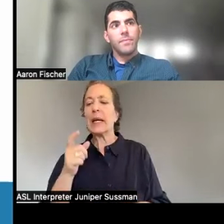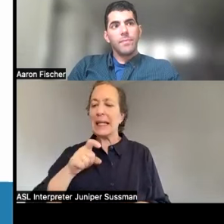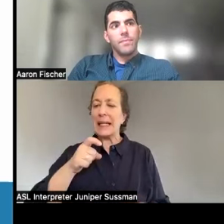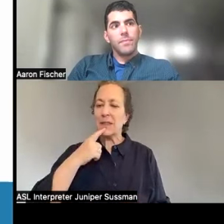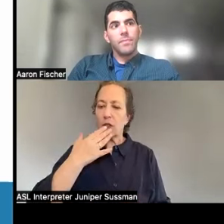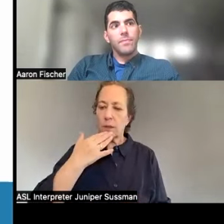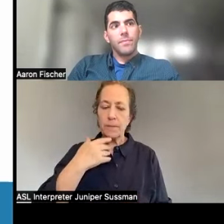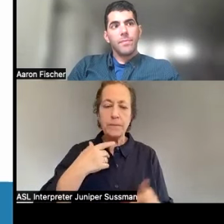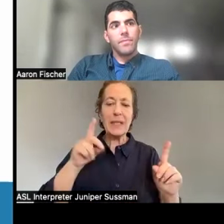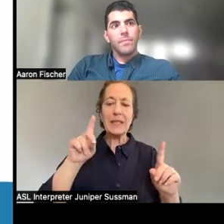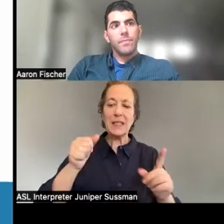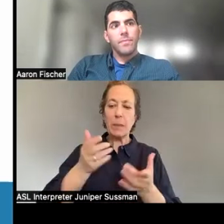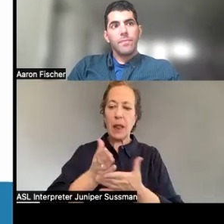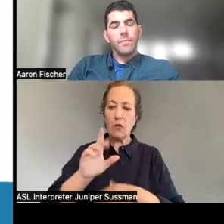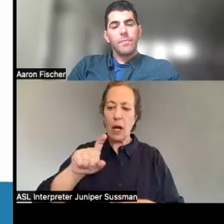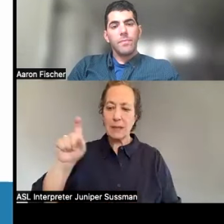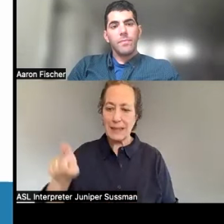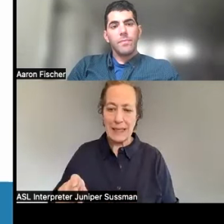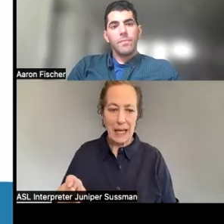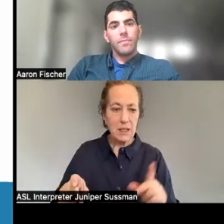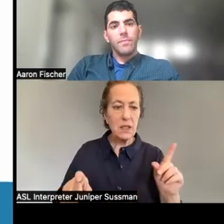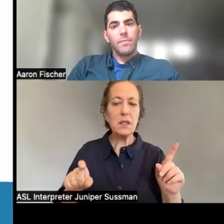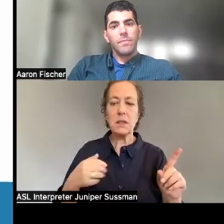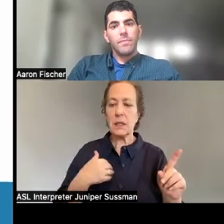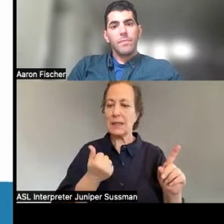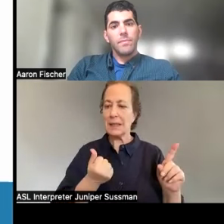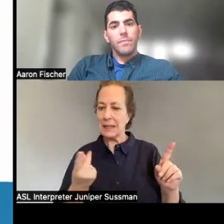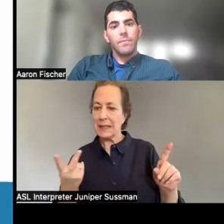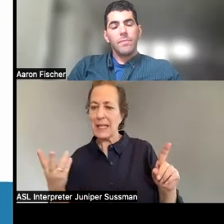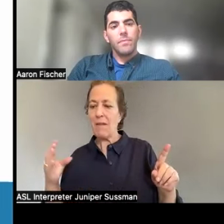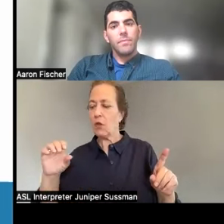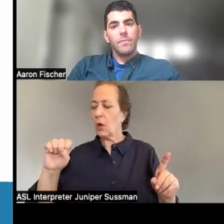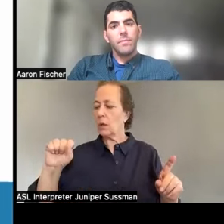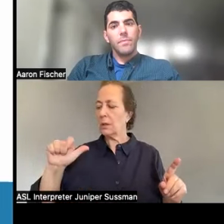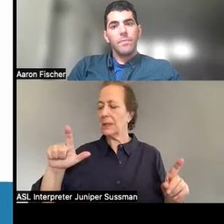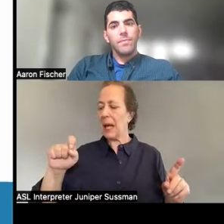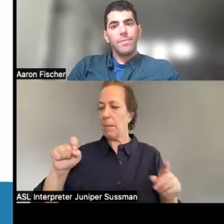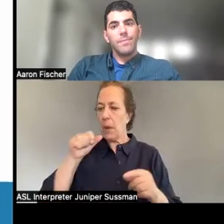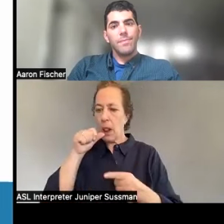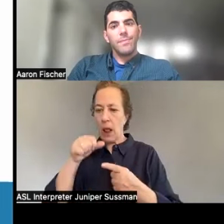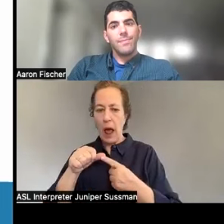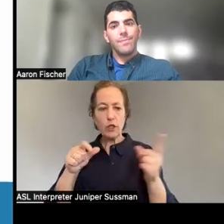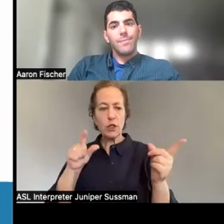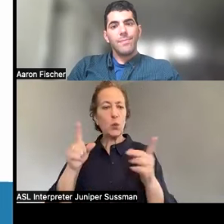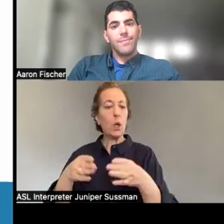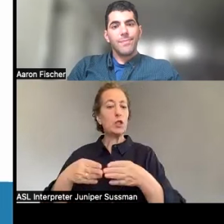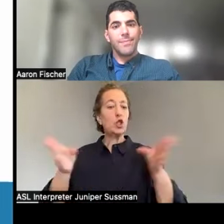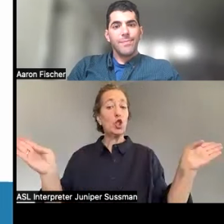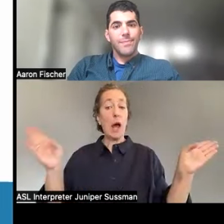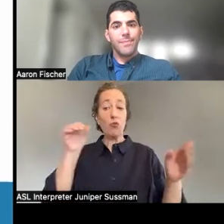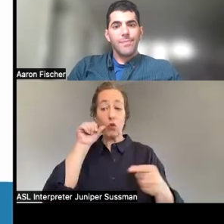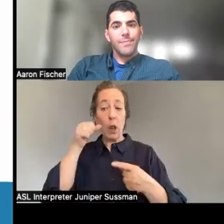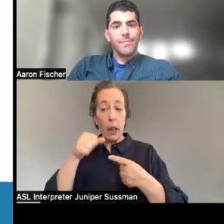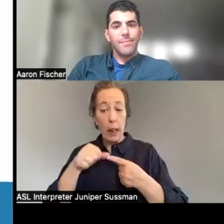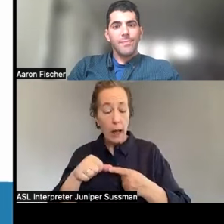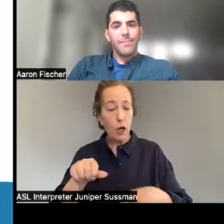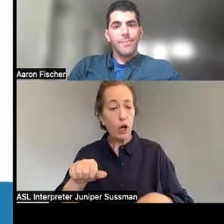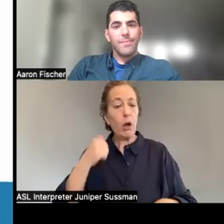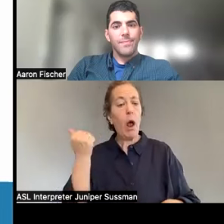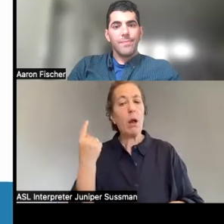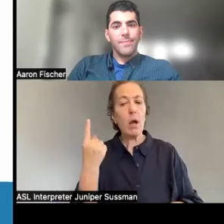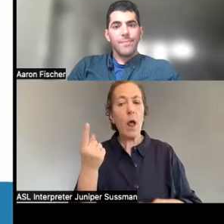Rights Texas also has several sample letters, a general letter. There is a letter requesting accommodations